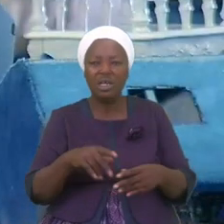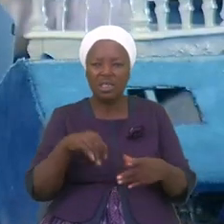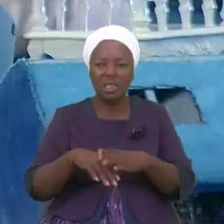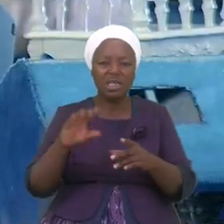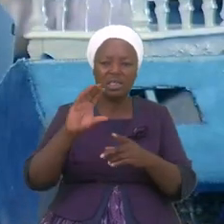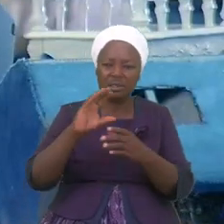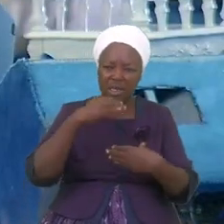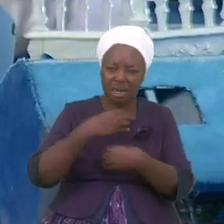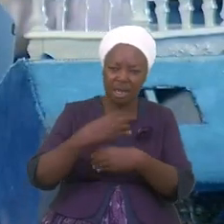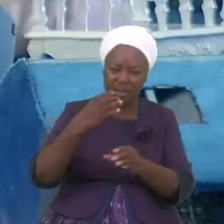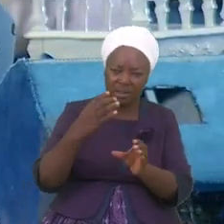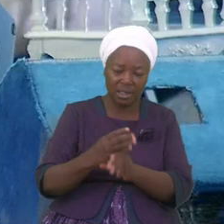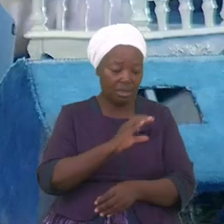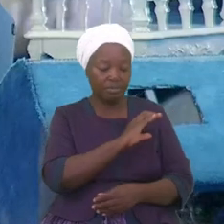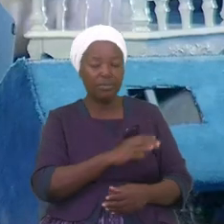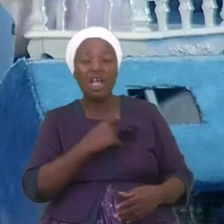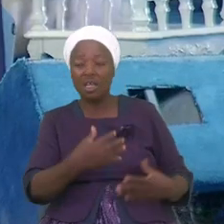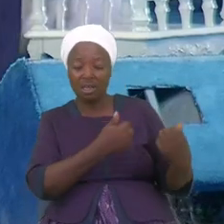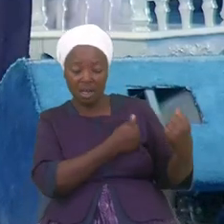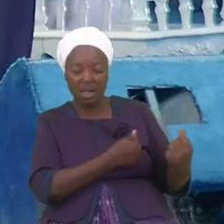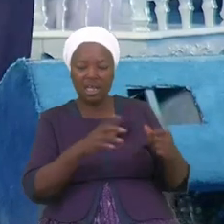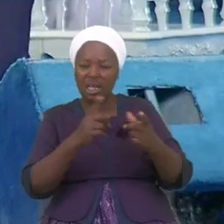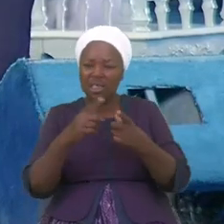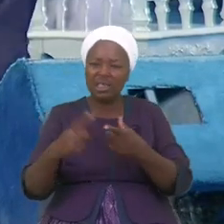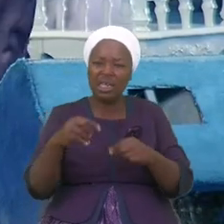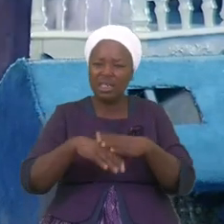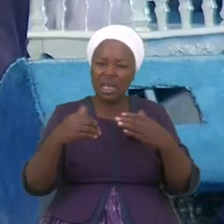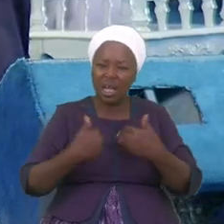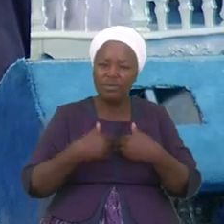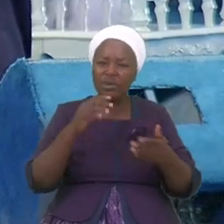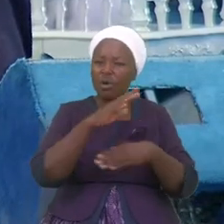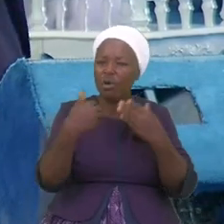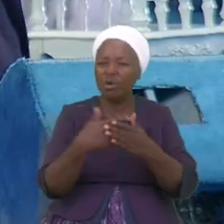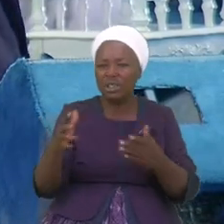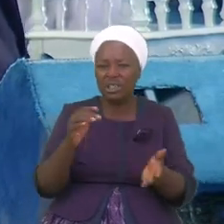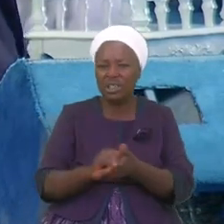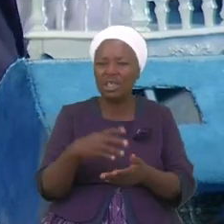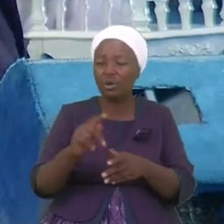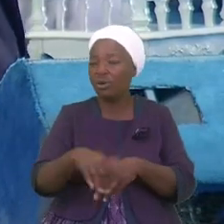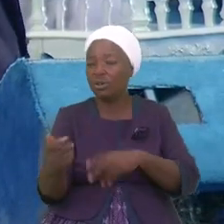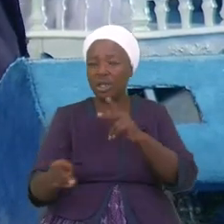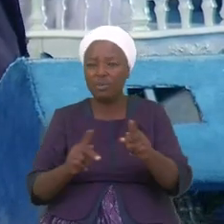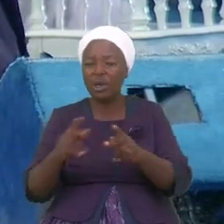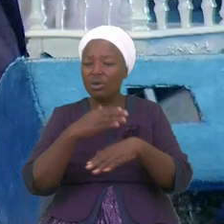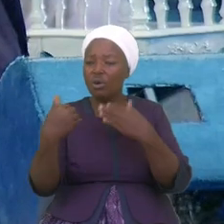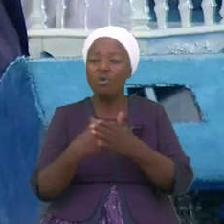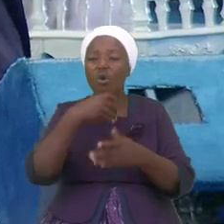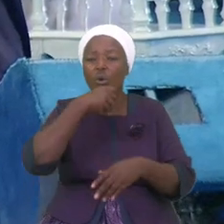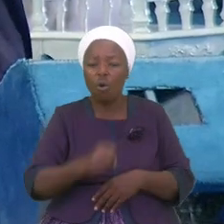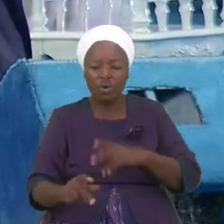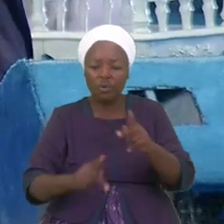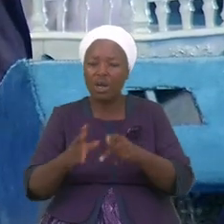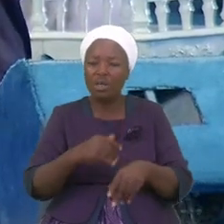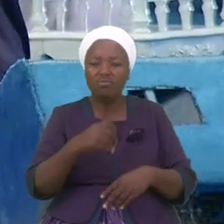in having a perspective. All the things that other people and the elderly people and the older